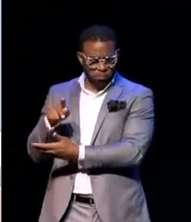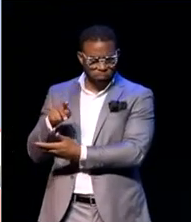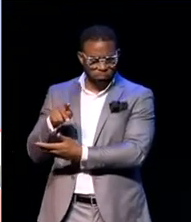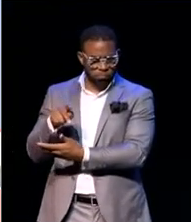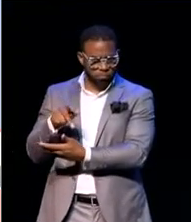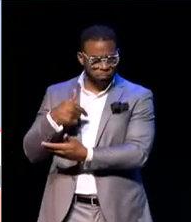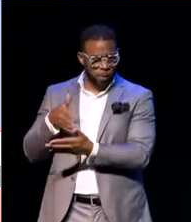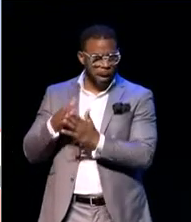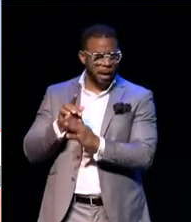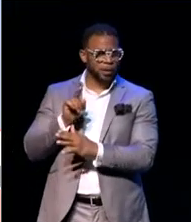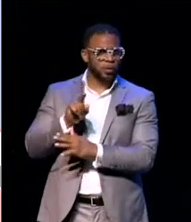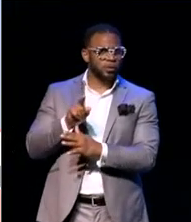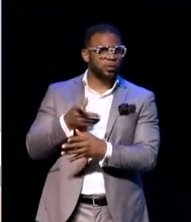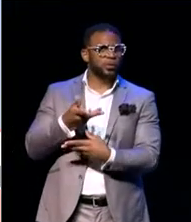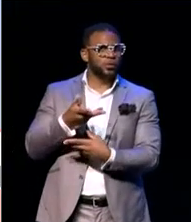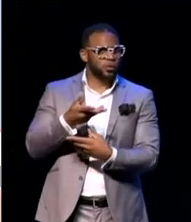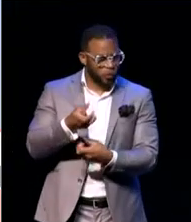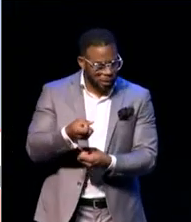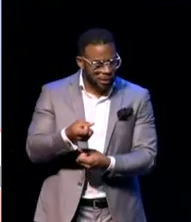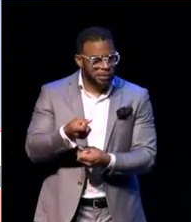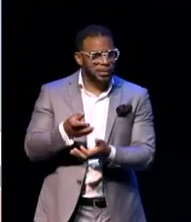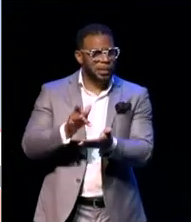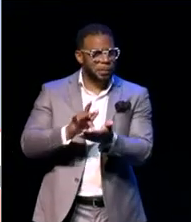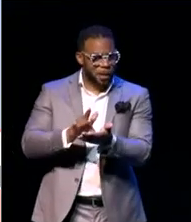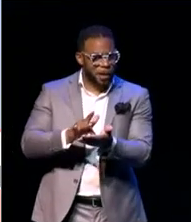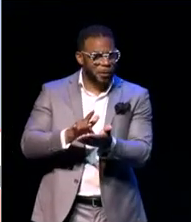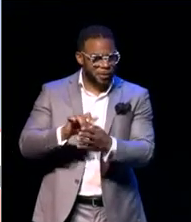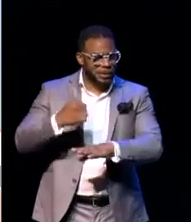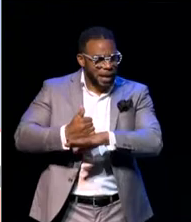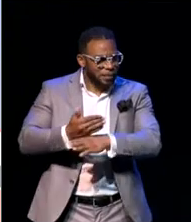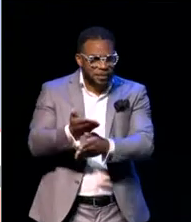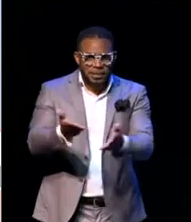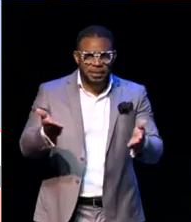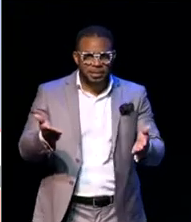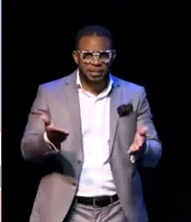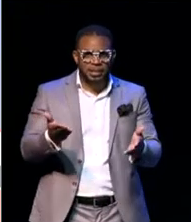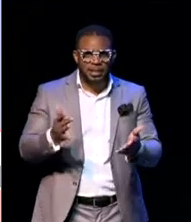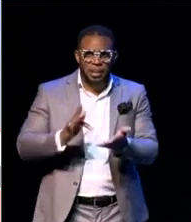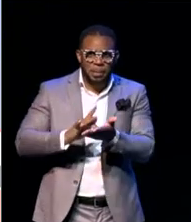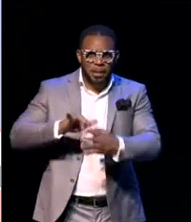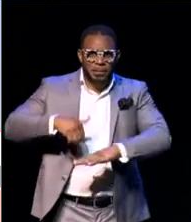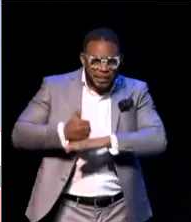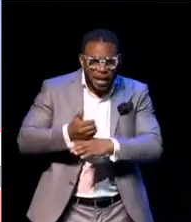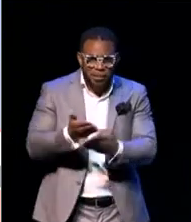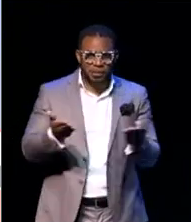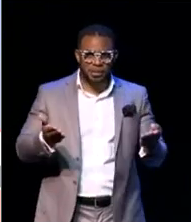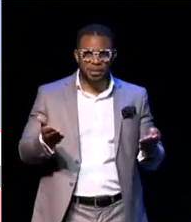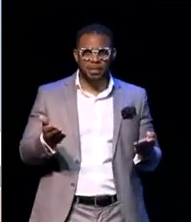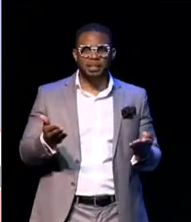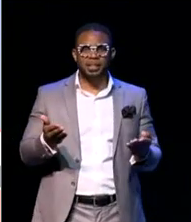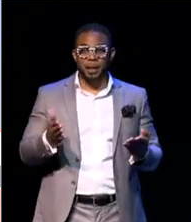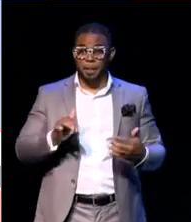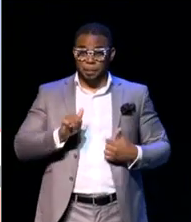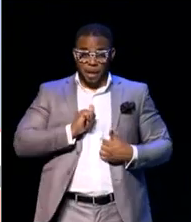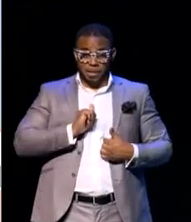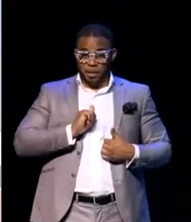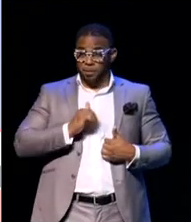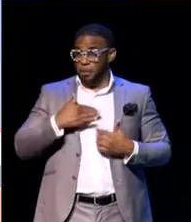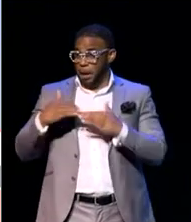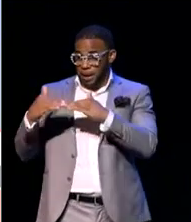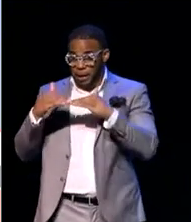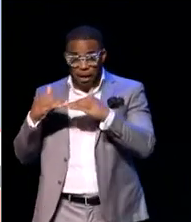mean, we're asking you to trust the medical establishment. And the medical establishment, myself and